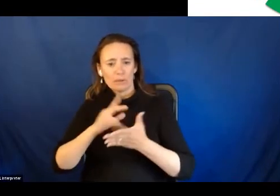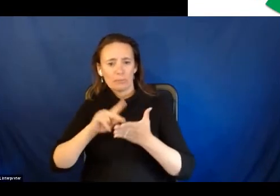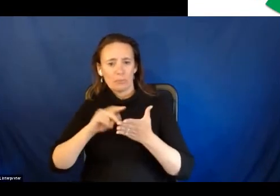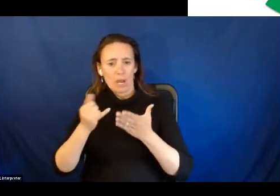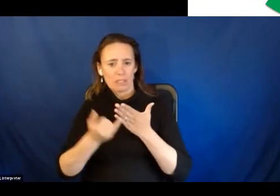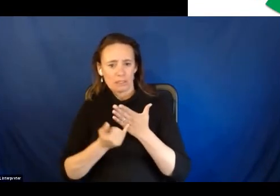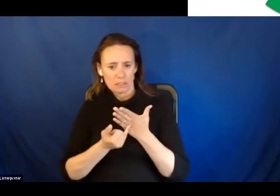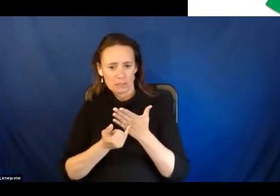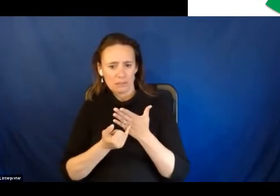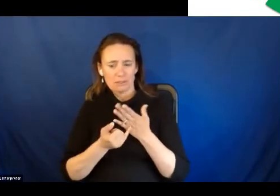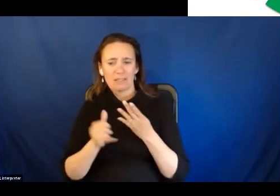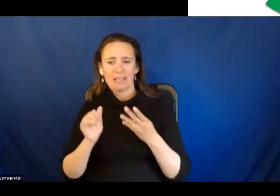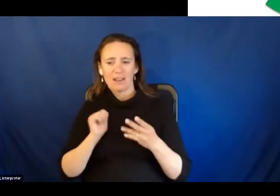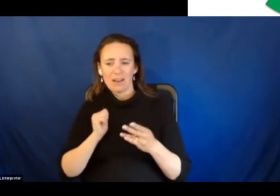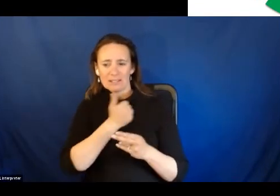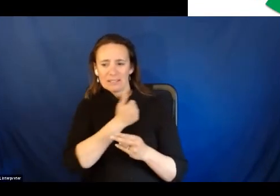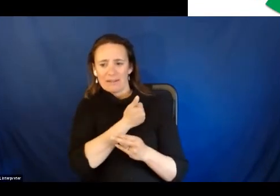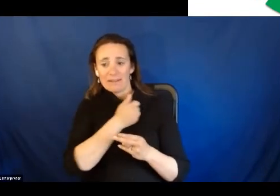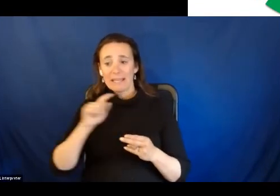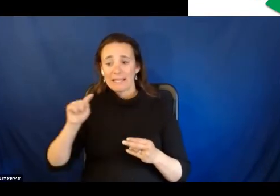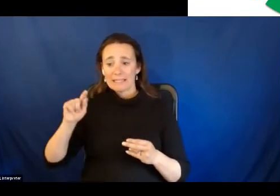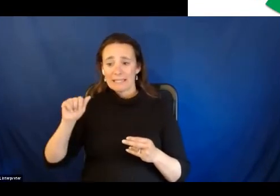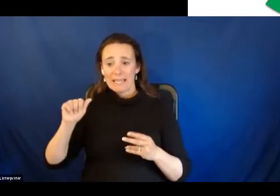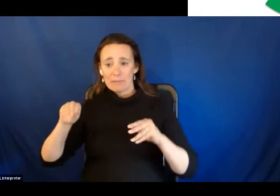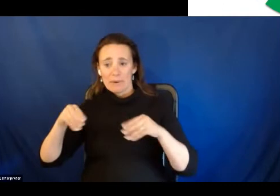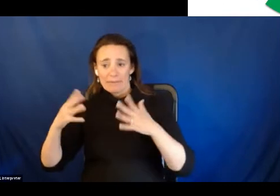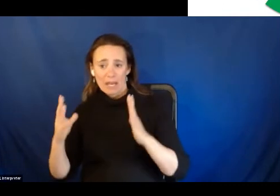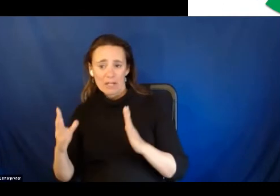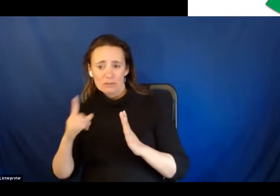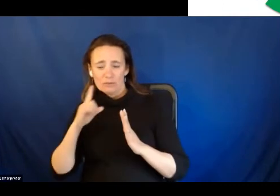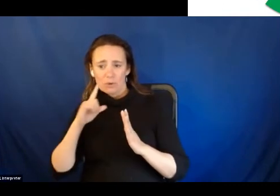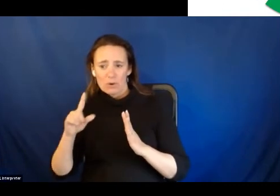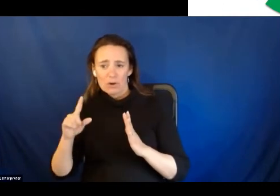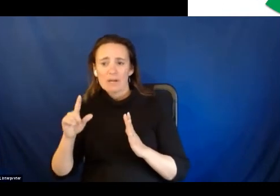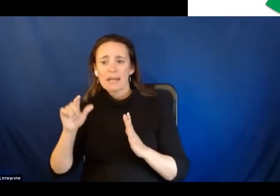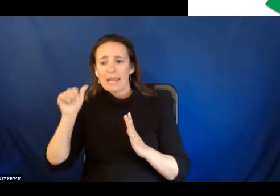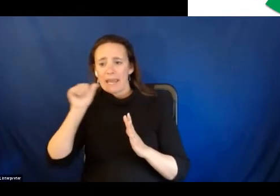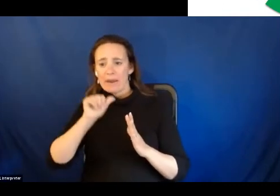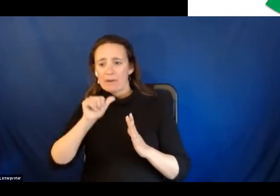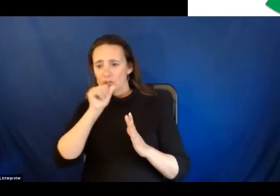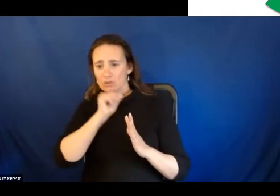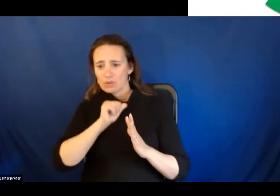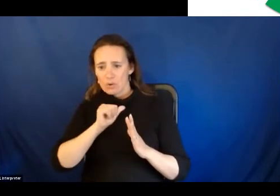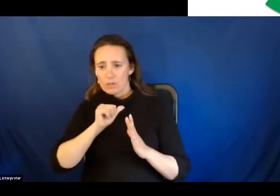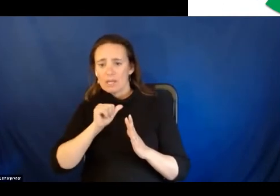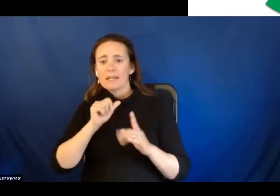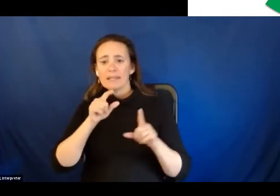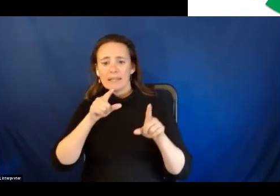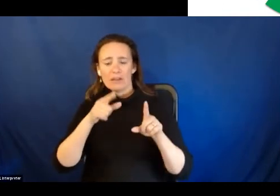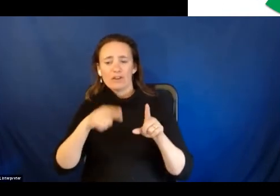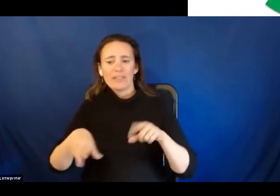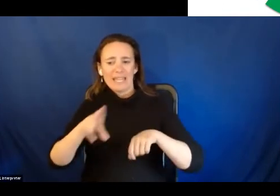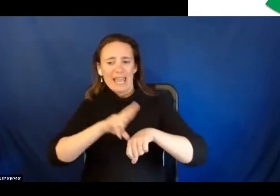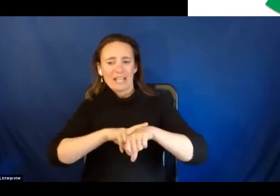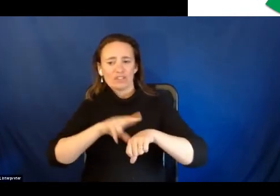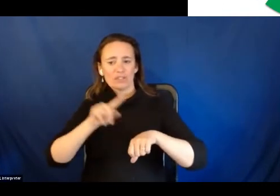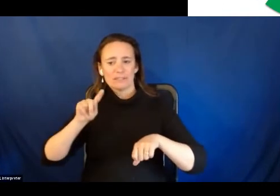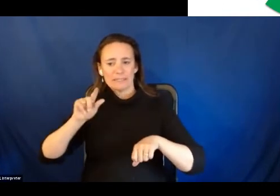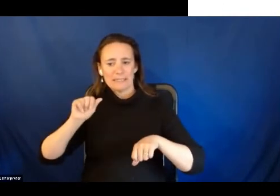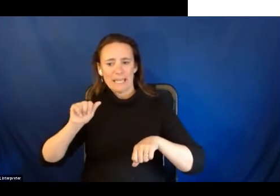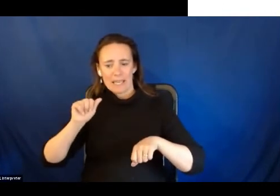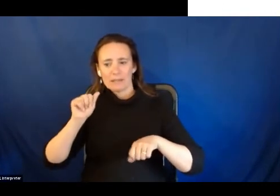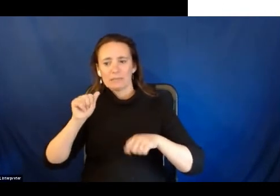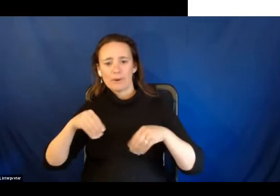TA providers for the domestic and sexual violence programs within Arizona, they are our national TA provider.